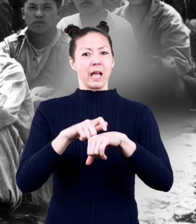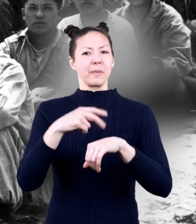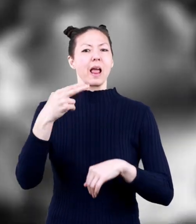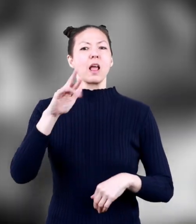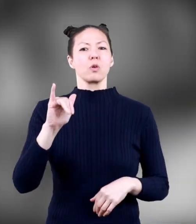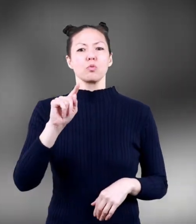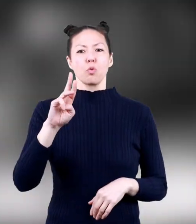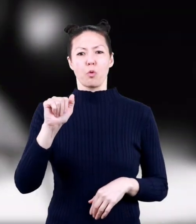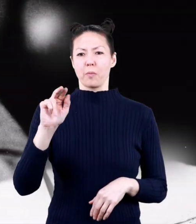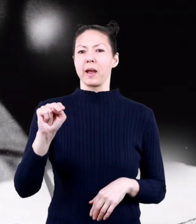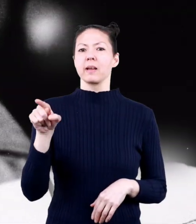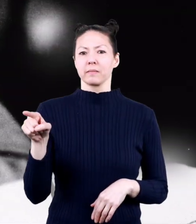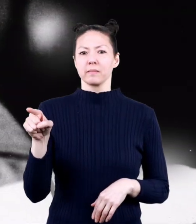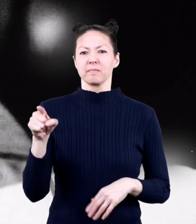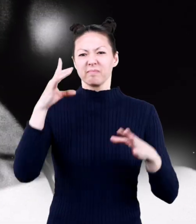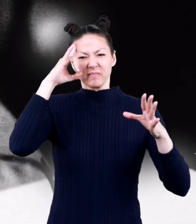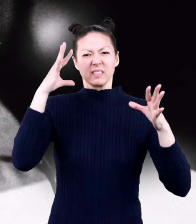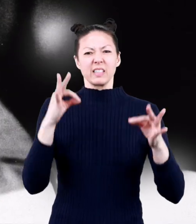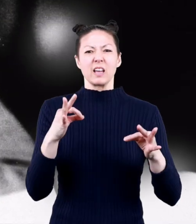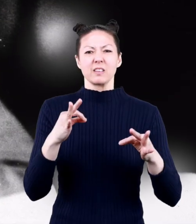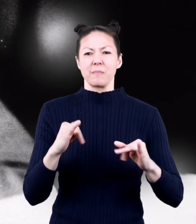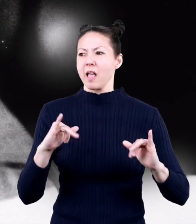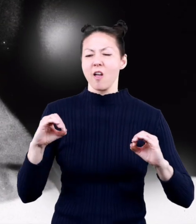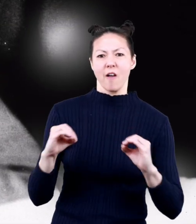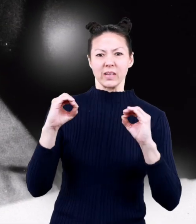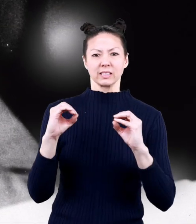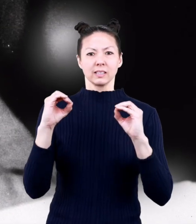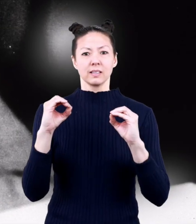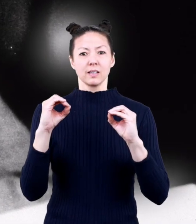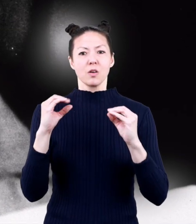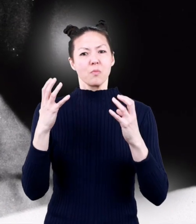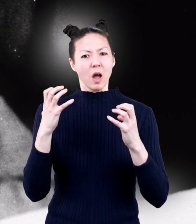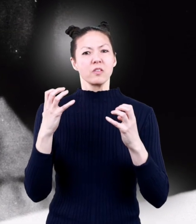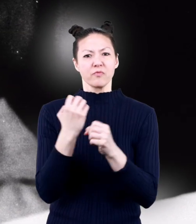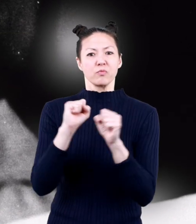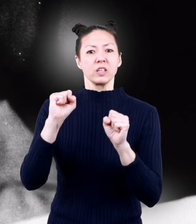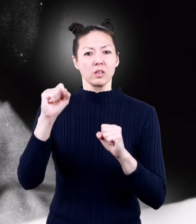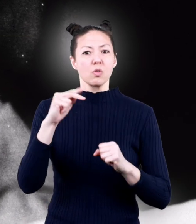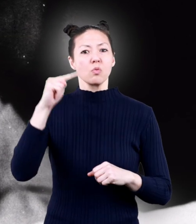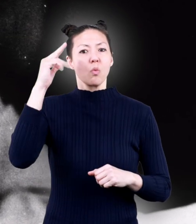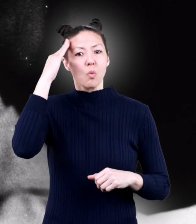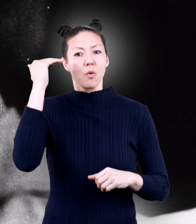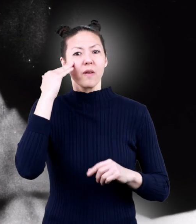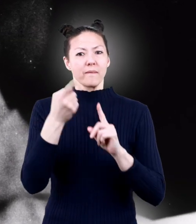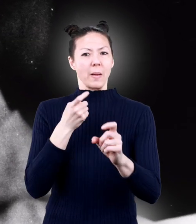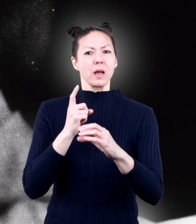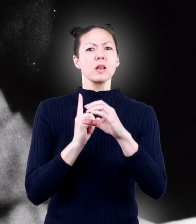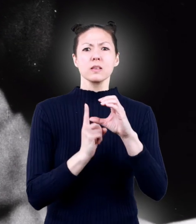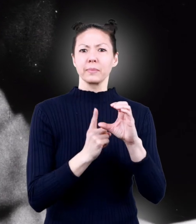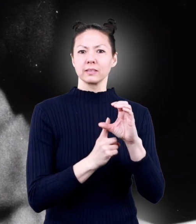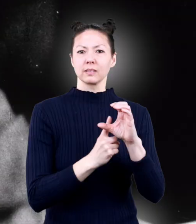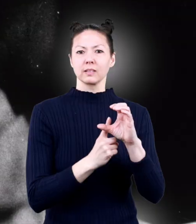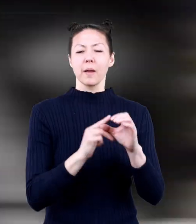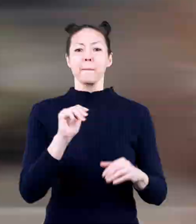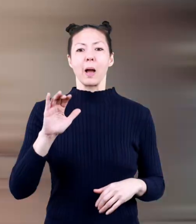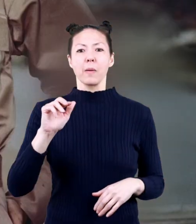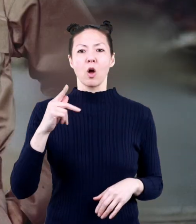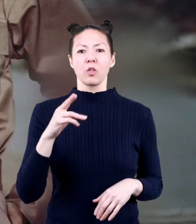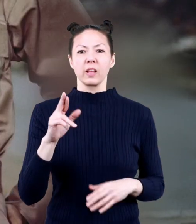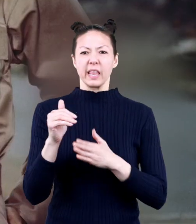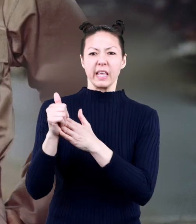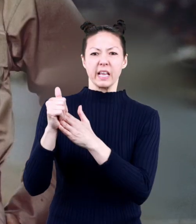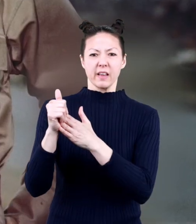U.S. president at the time, Harry Truman, decided to play offense and wanted to free the North Koreans from